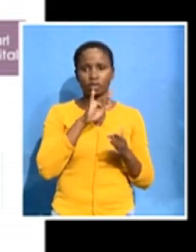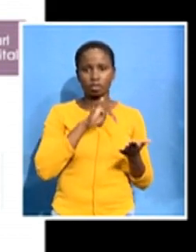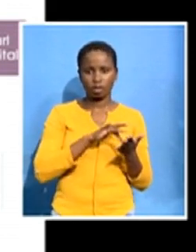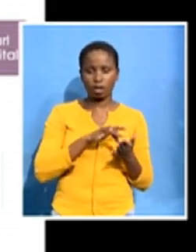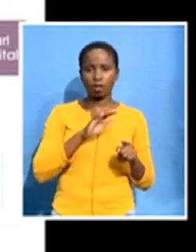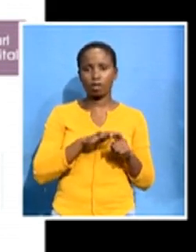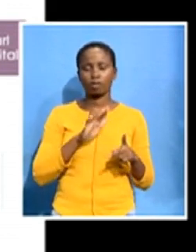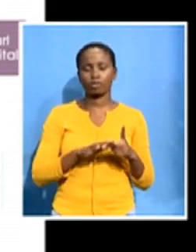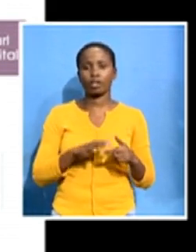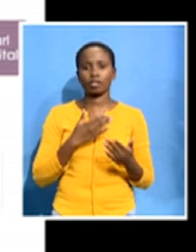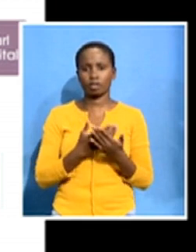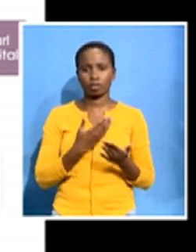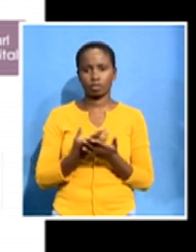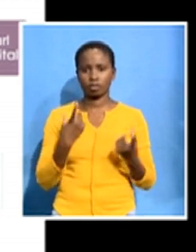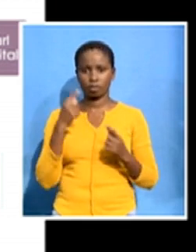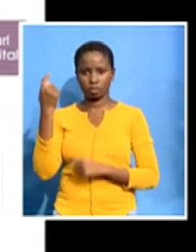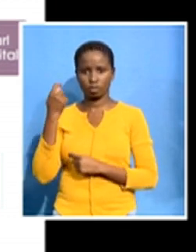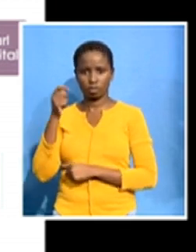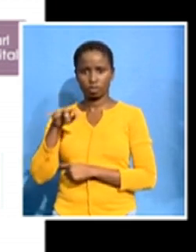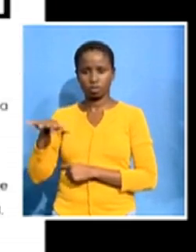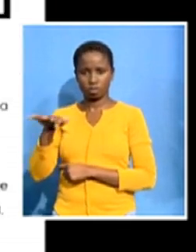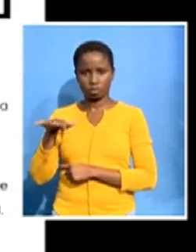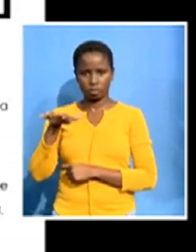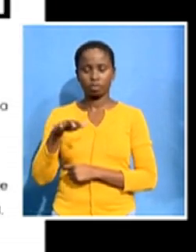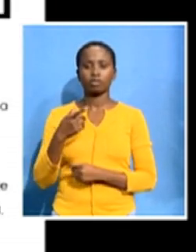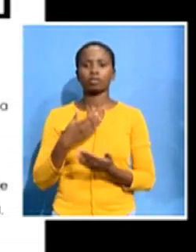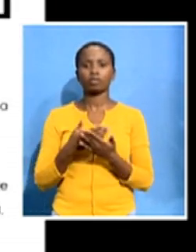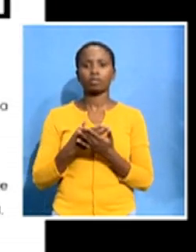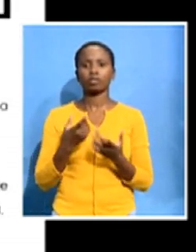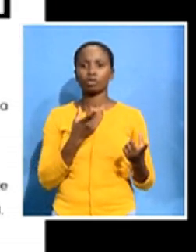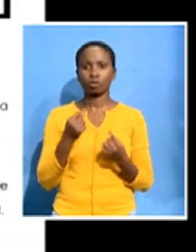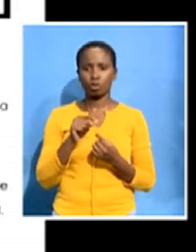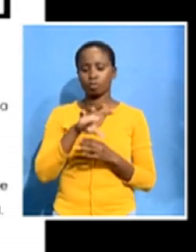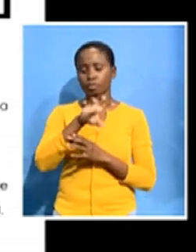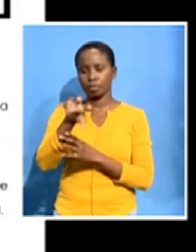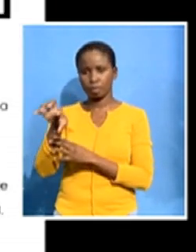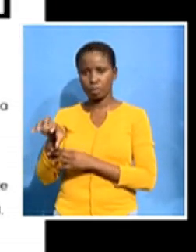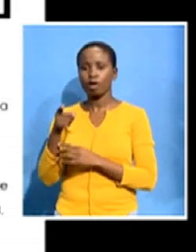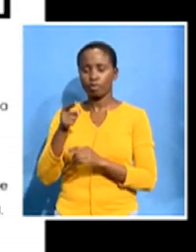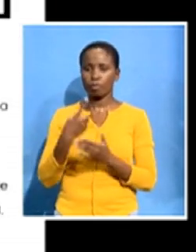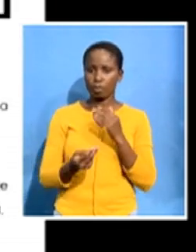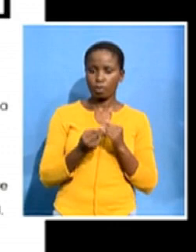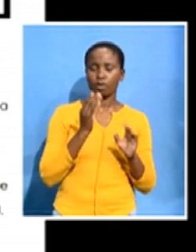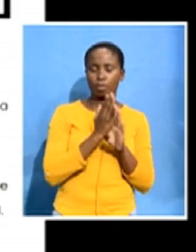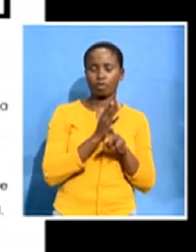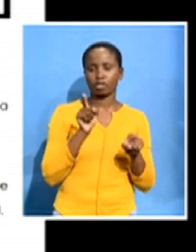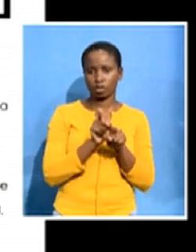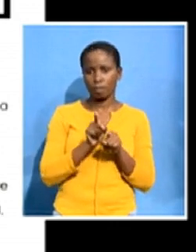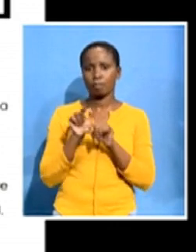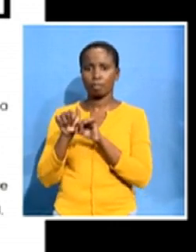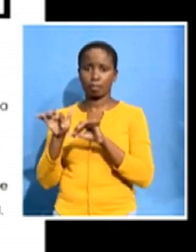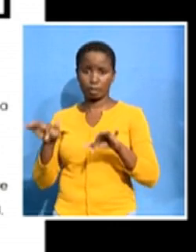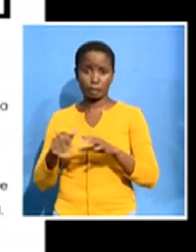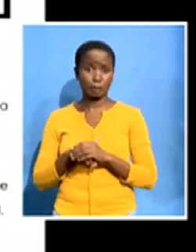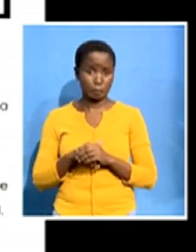areas, Caledon, Worcester, George, and Paarl for both private and public. And the vaccine implementation, we've learned a lot